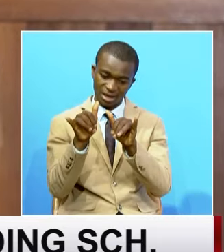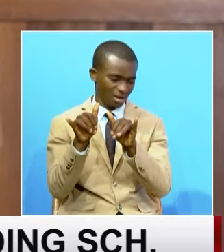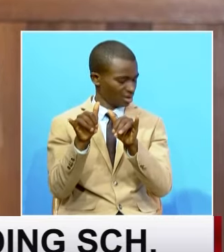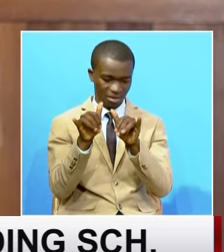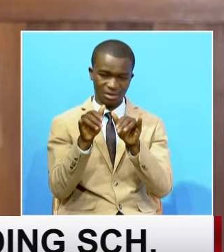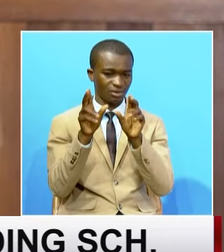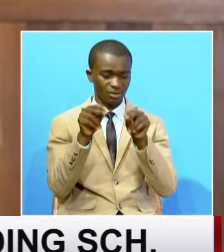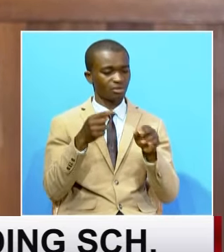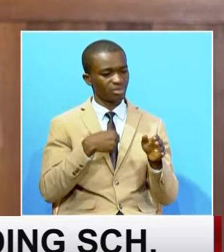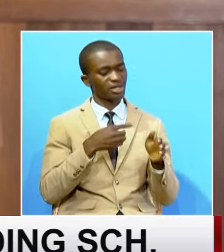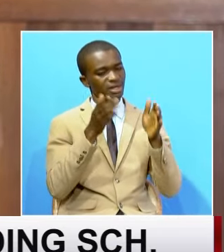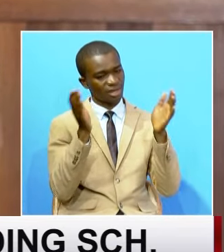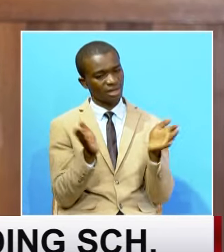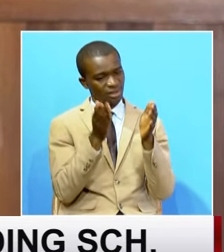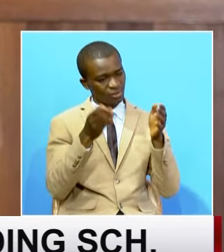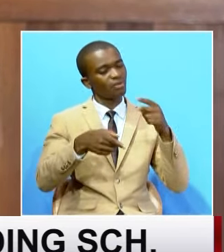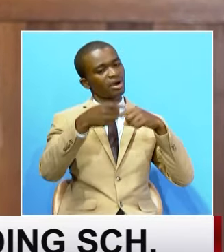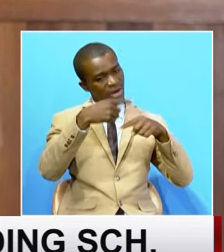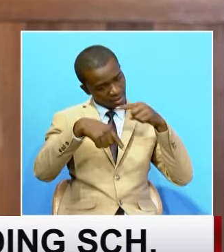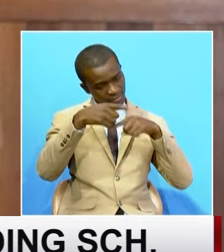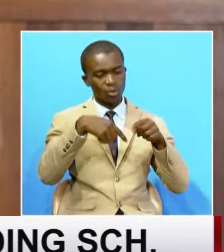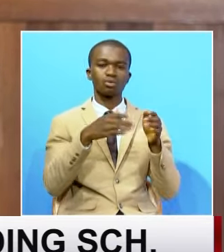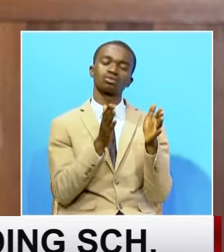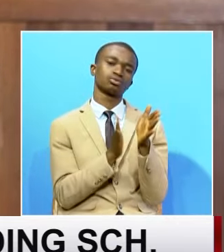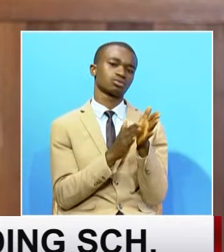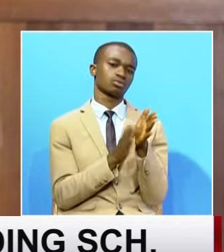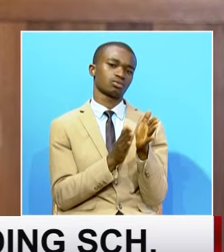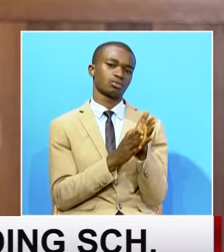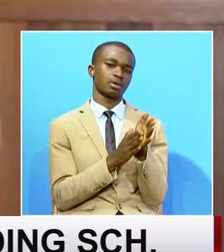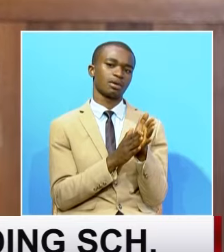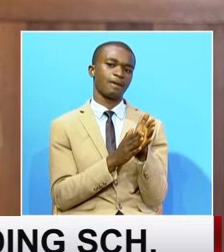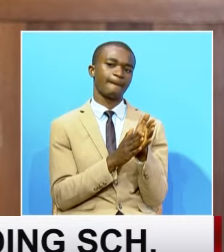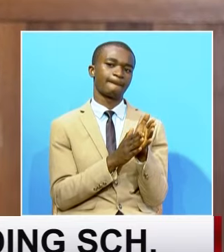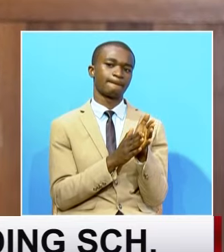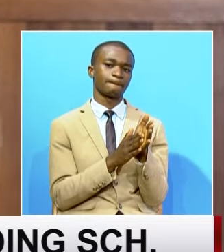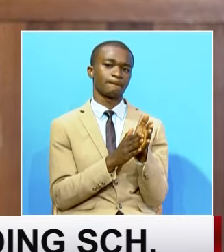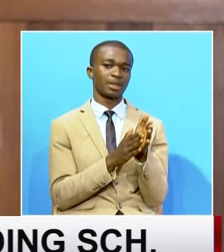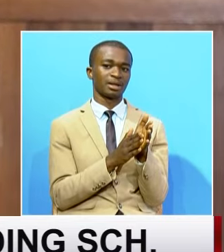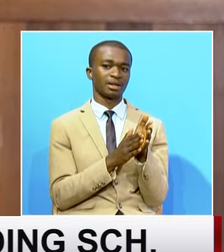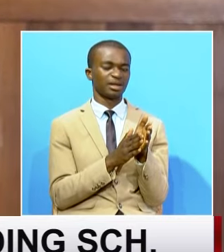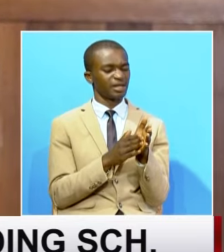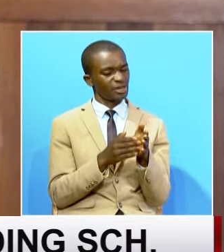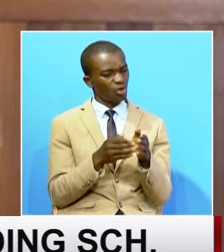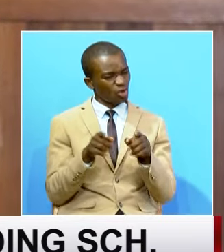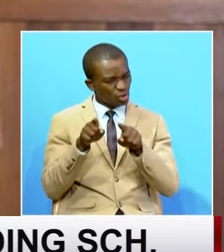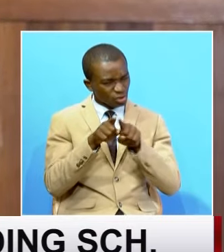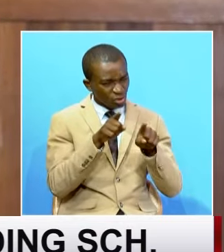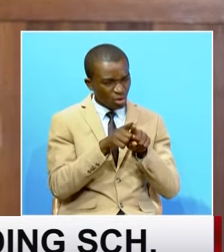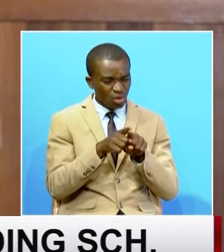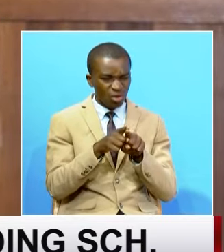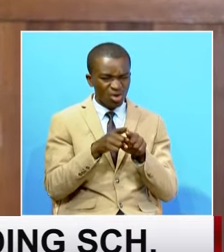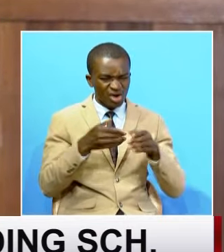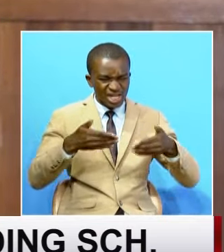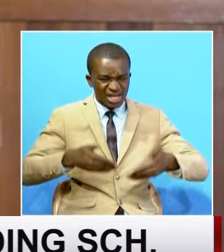And also, even those mothers that had children at a tender age, this is the time. With free